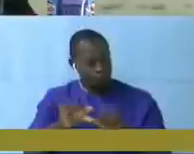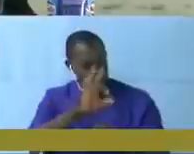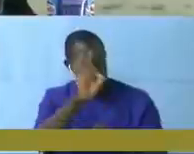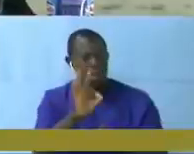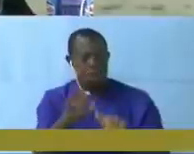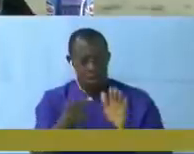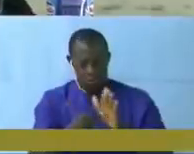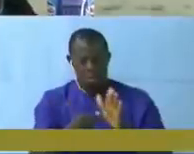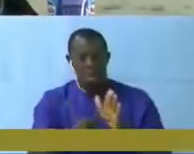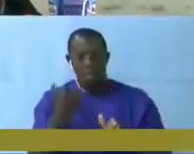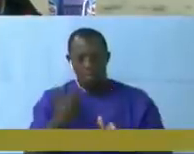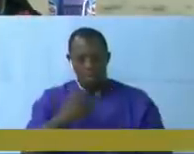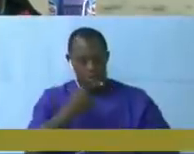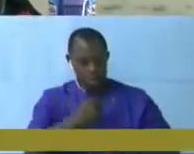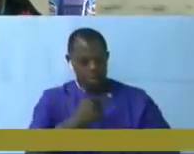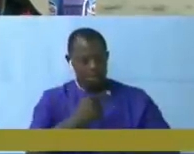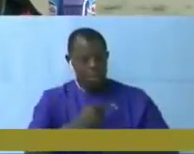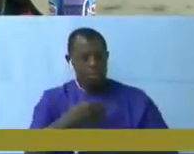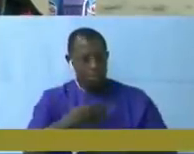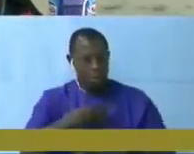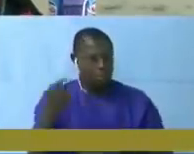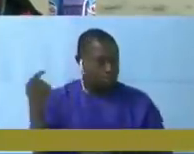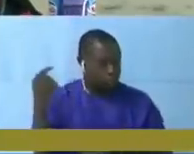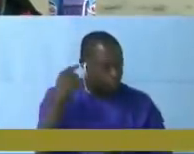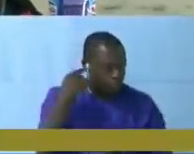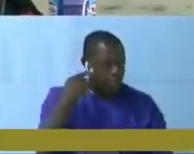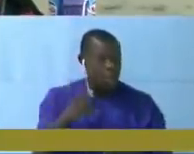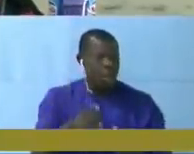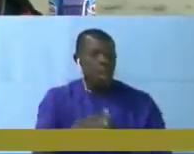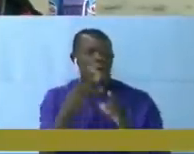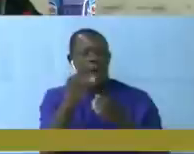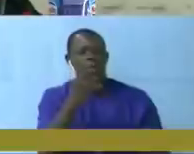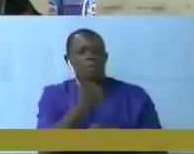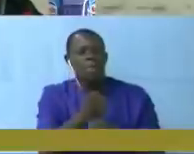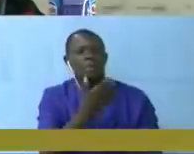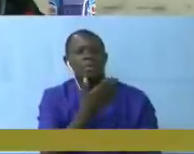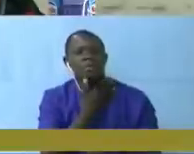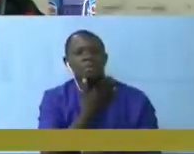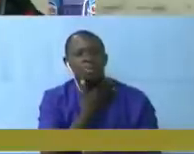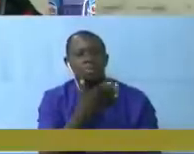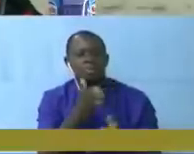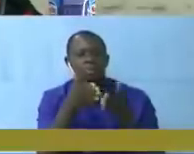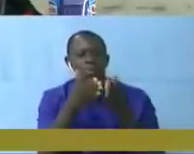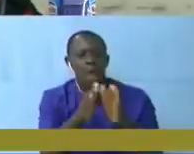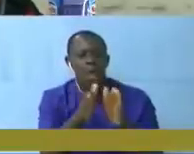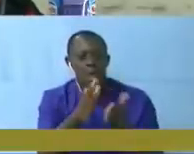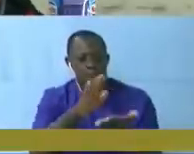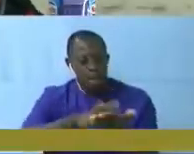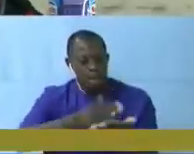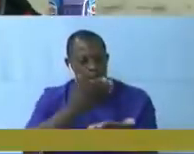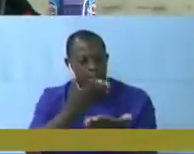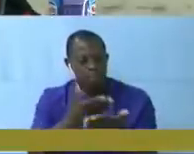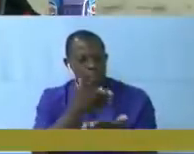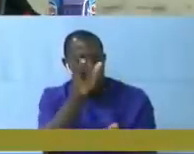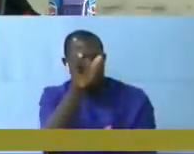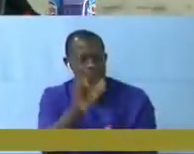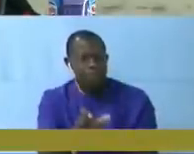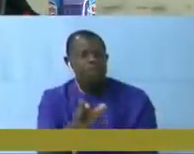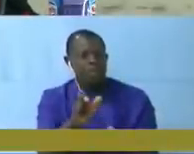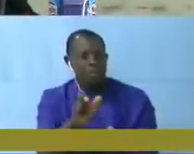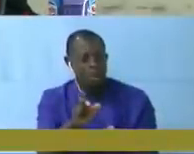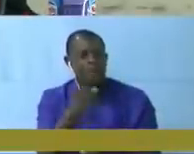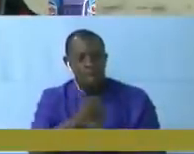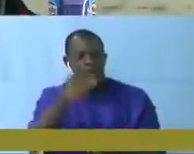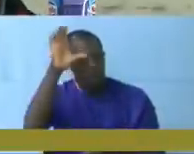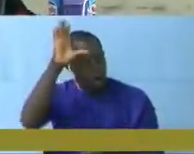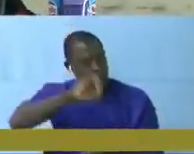And I don't know how you're going to make it easy for the interpreters to translate this for the general public?